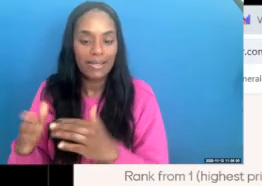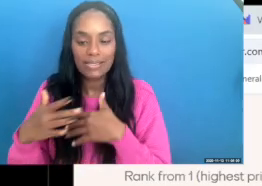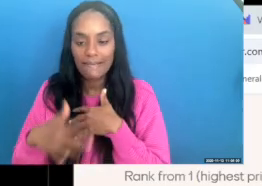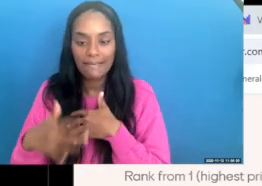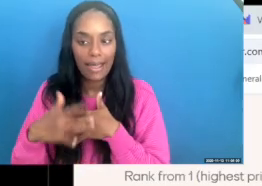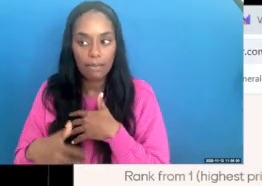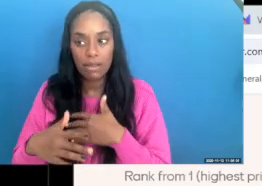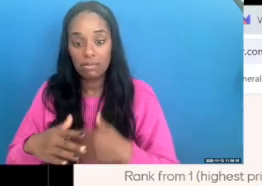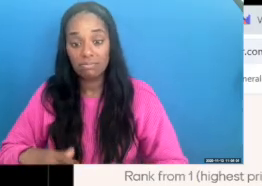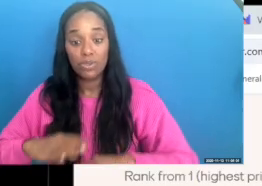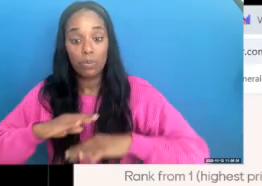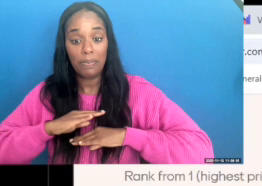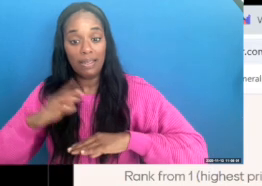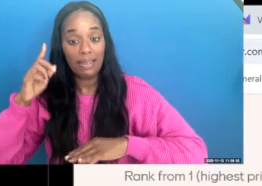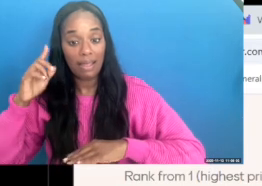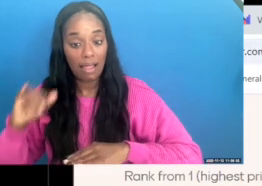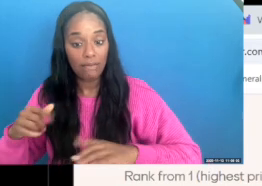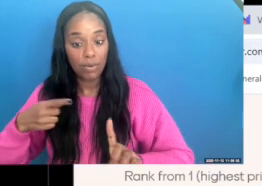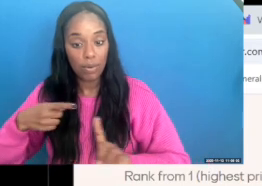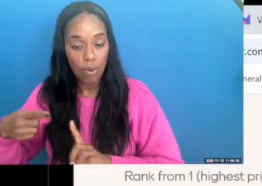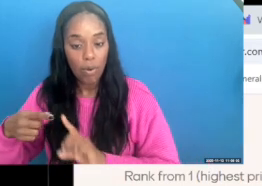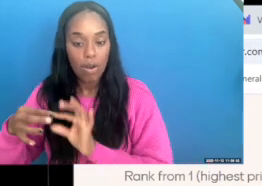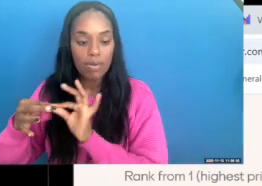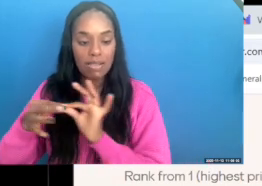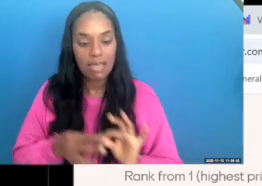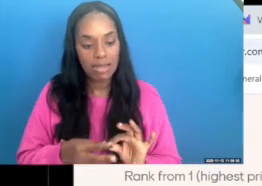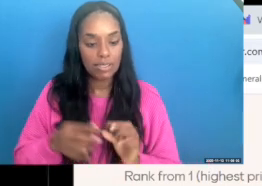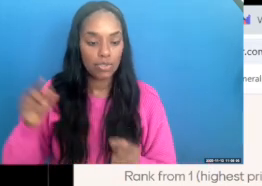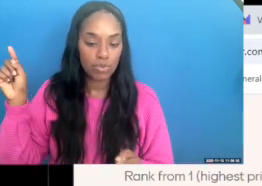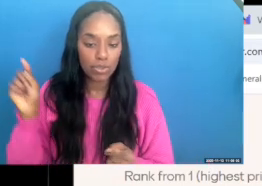and look at other ways that are available